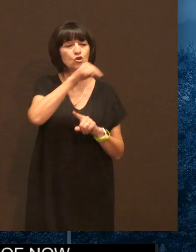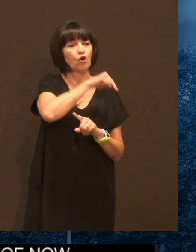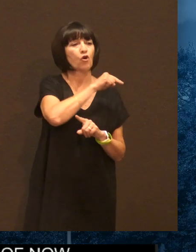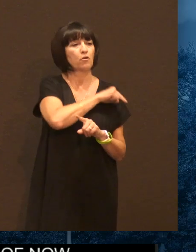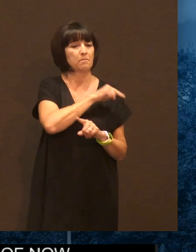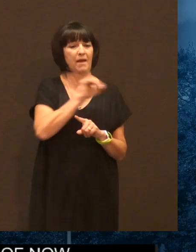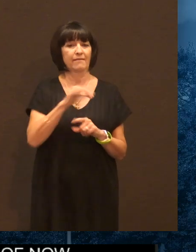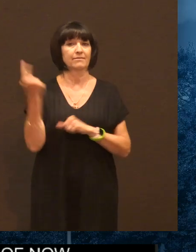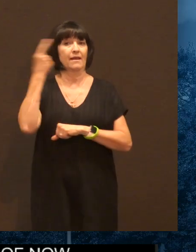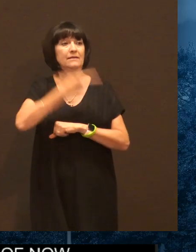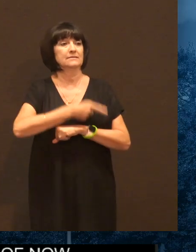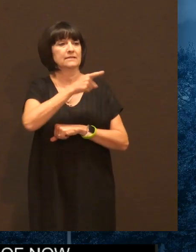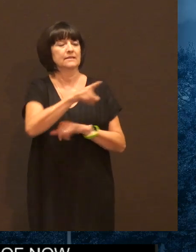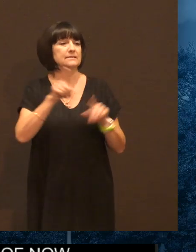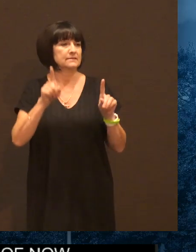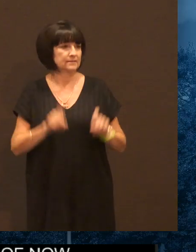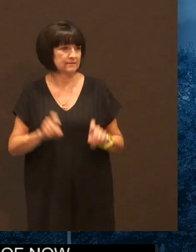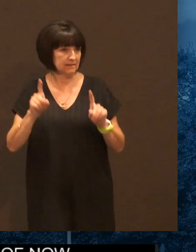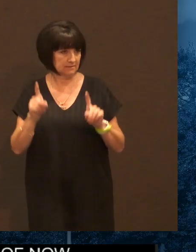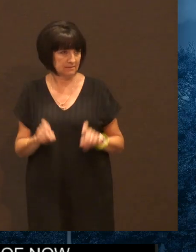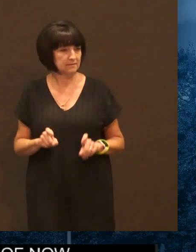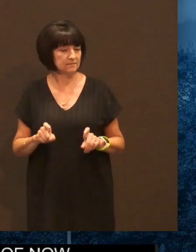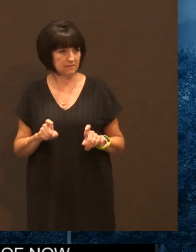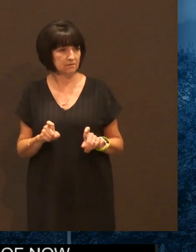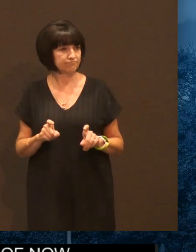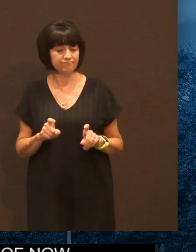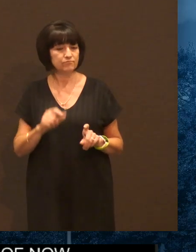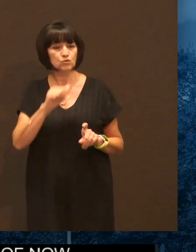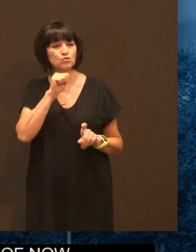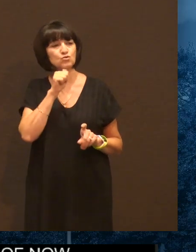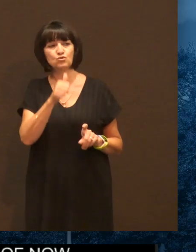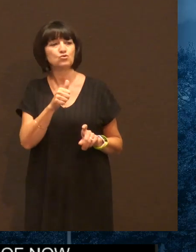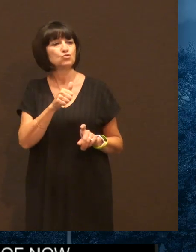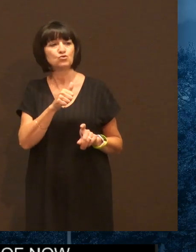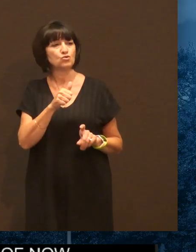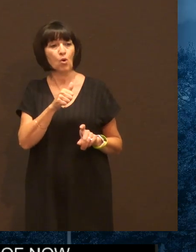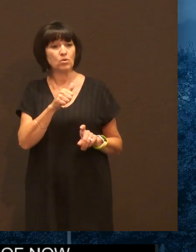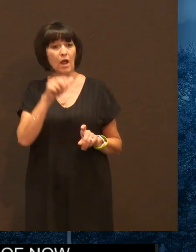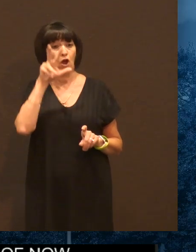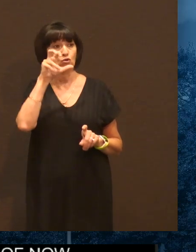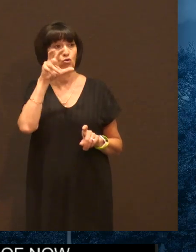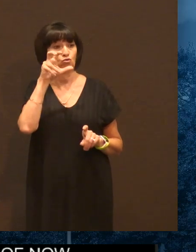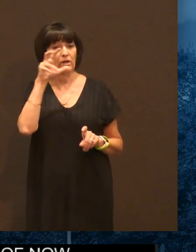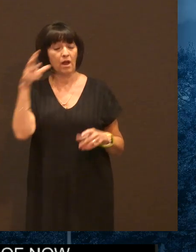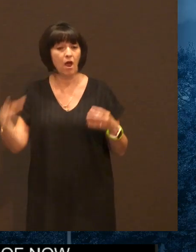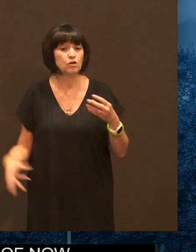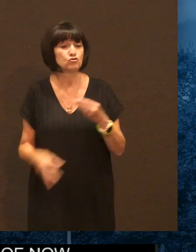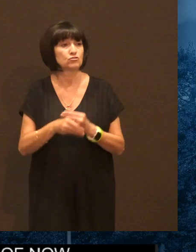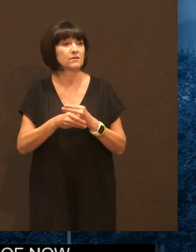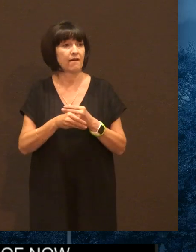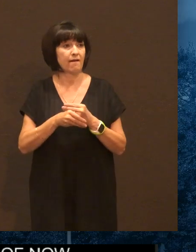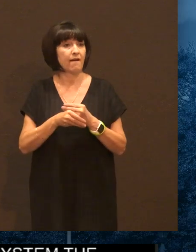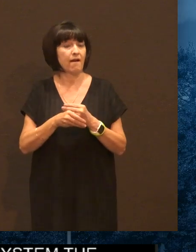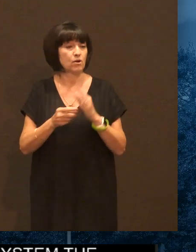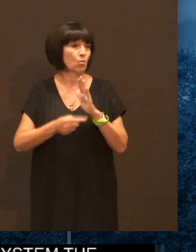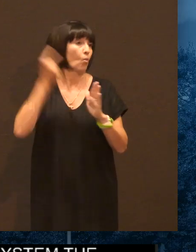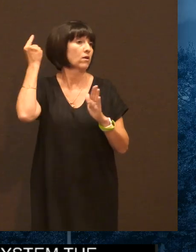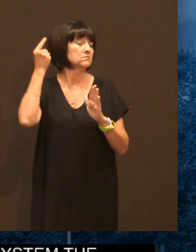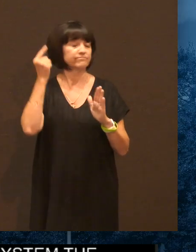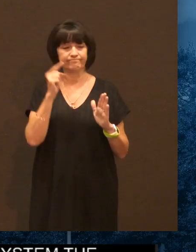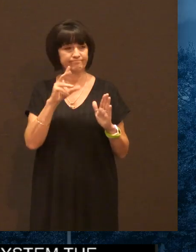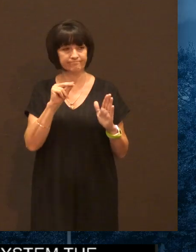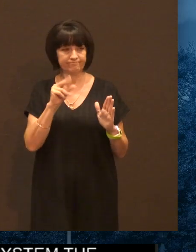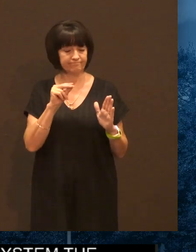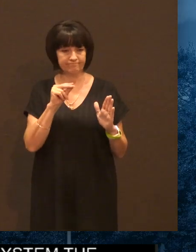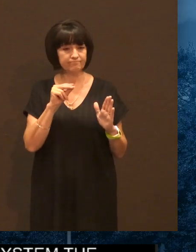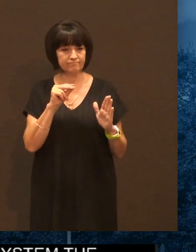So it won't come in as a clump of 300 positive cases. But they